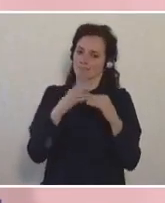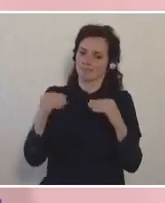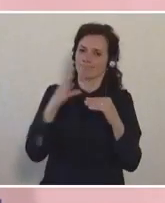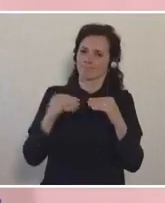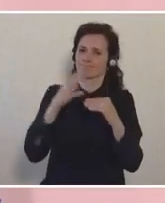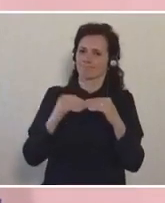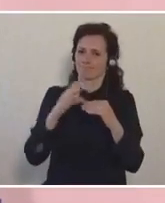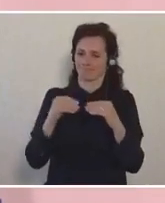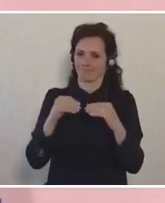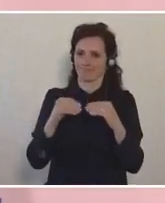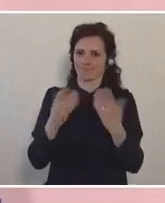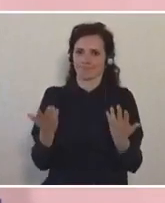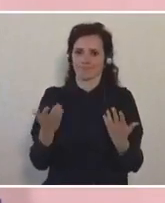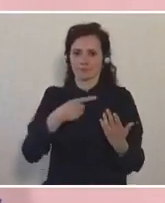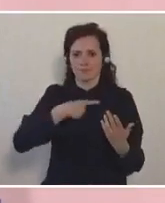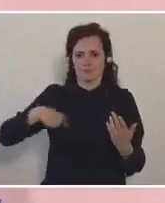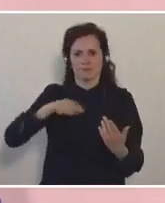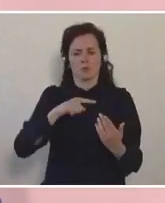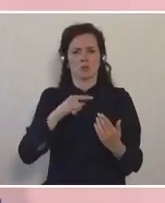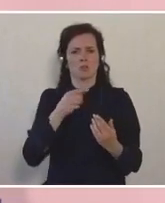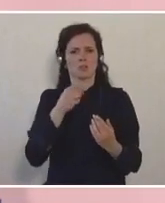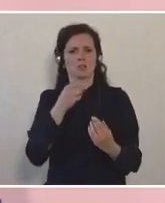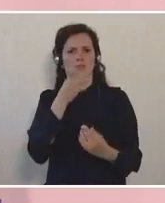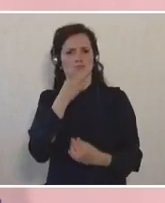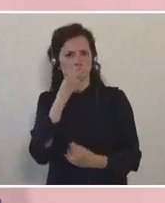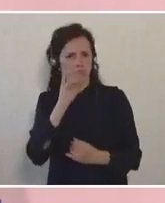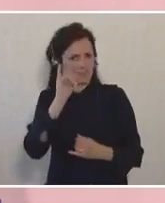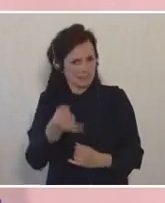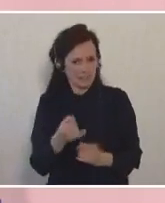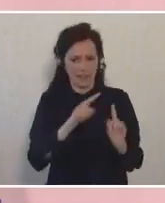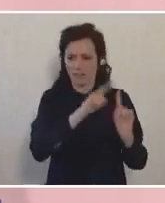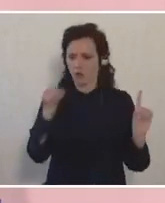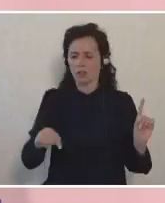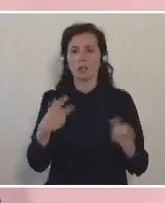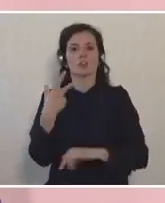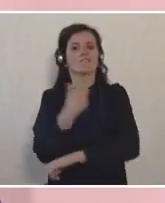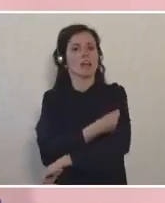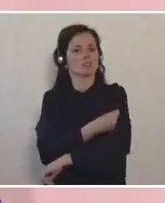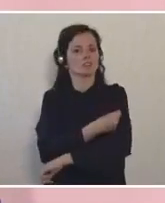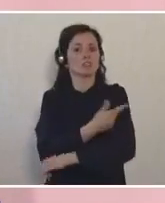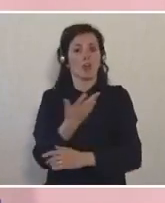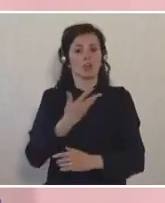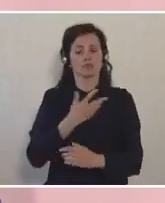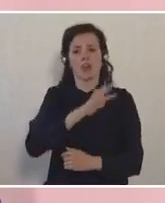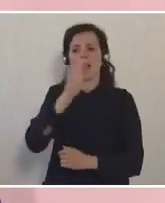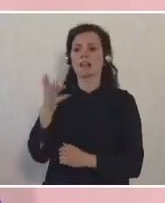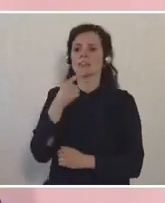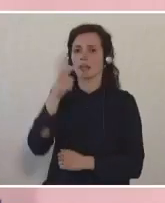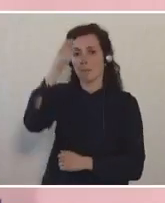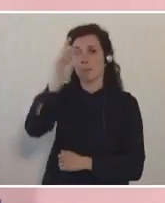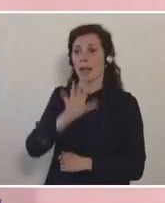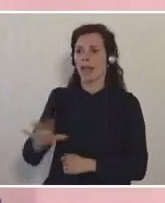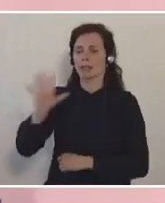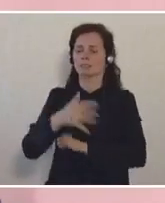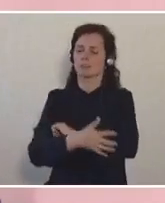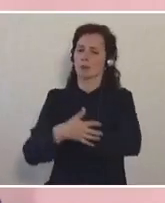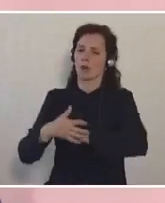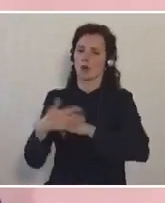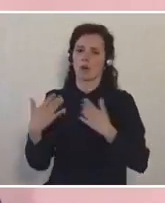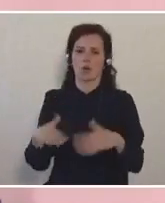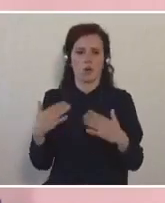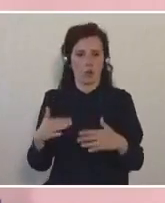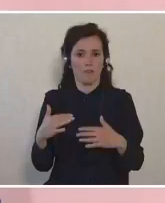potential catastrophe here for poor countries, namely a sovereign debt catastrophe that's